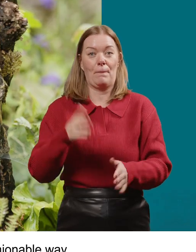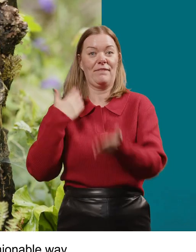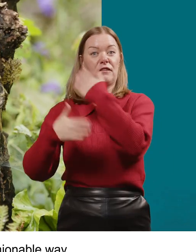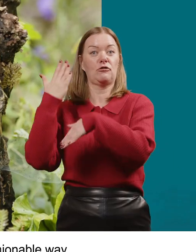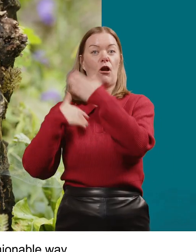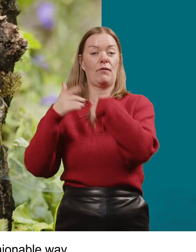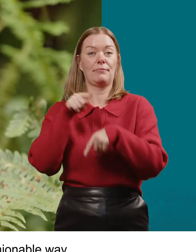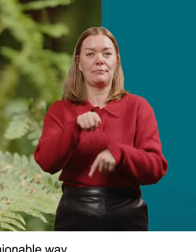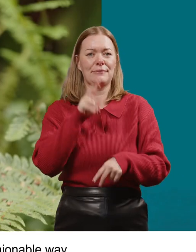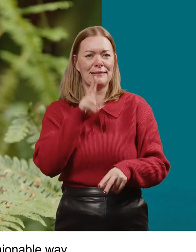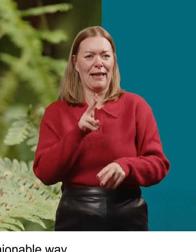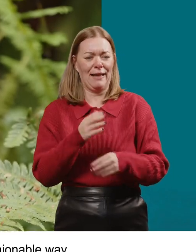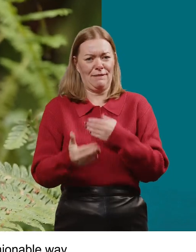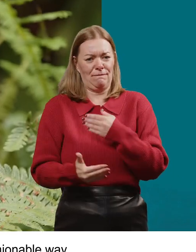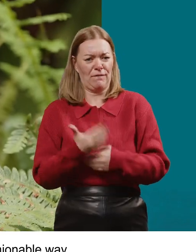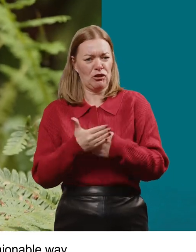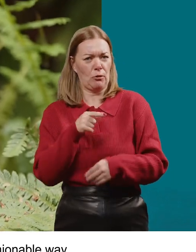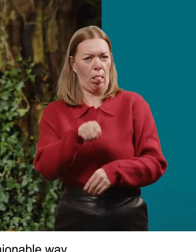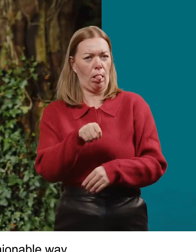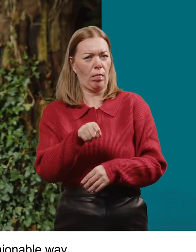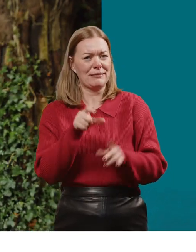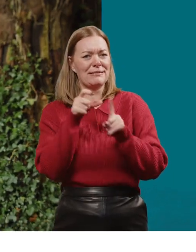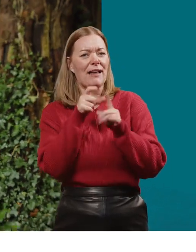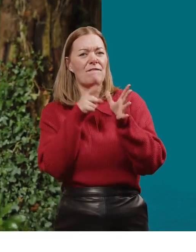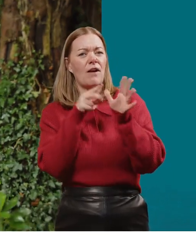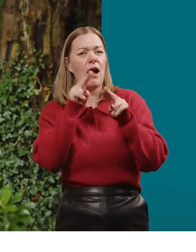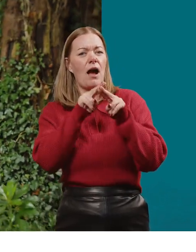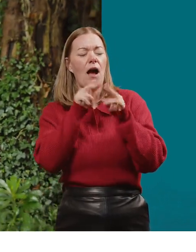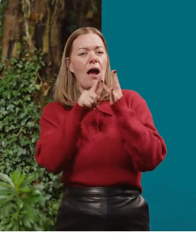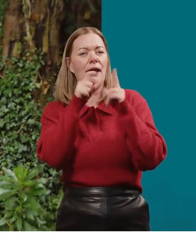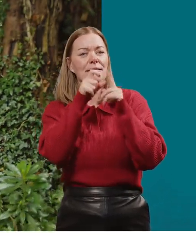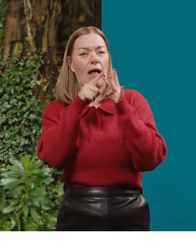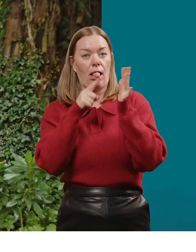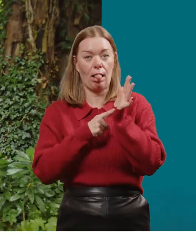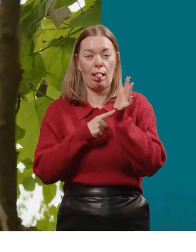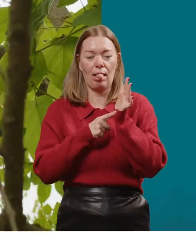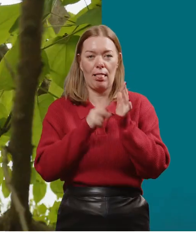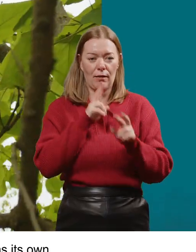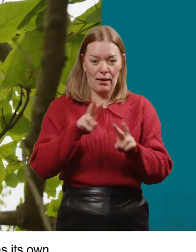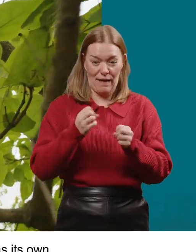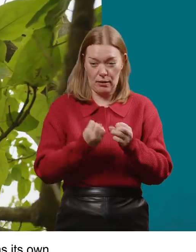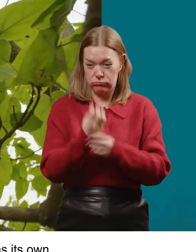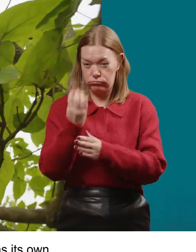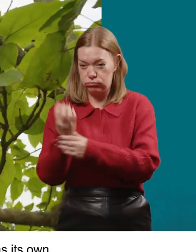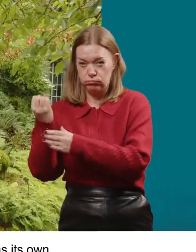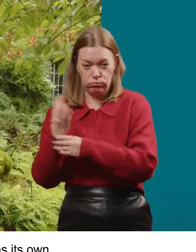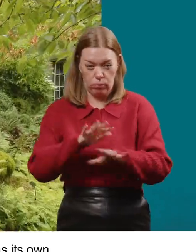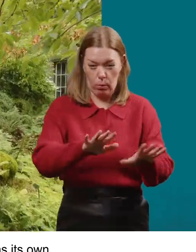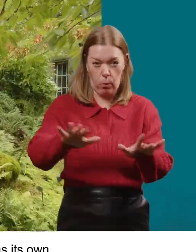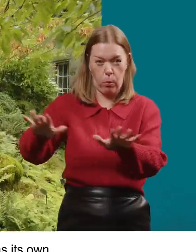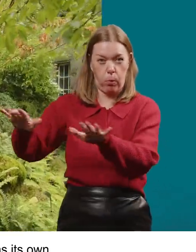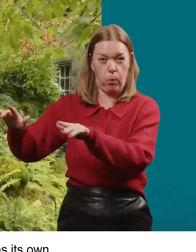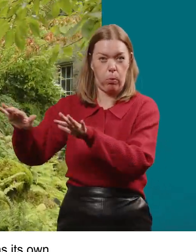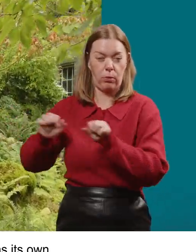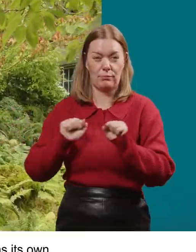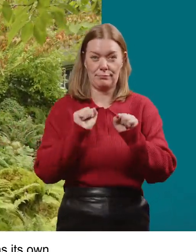era when they were seen as a fashionable way to display and grow ferns. In fact, the ferns grow everywhere. This Cercis siliquastrum